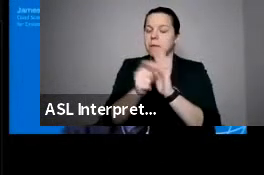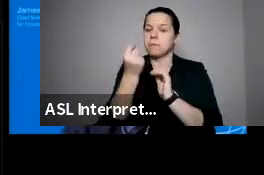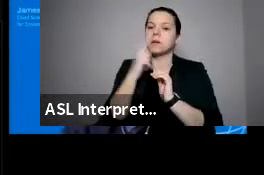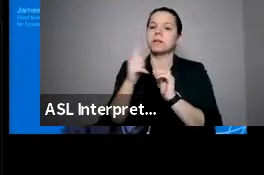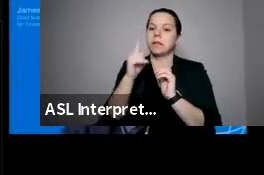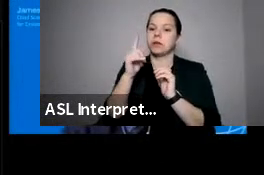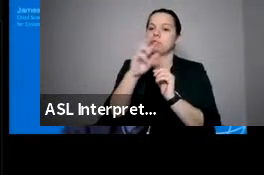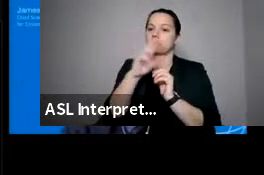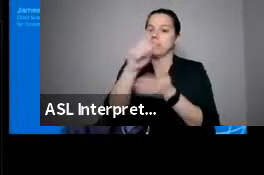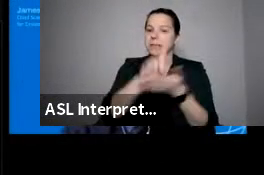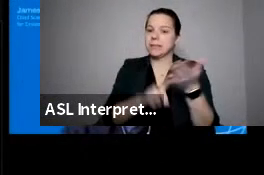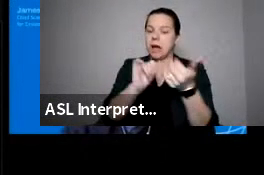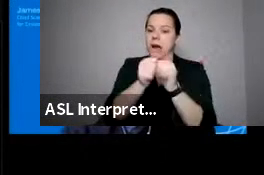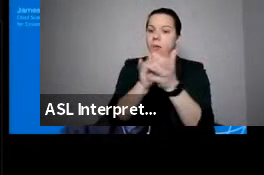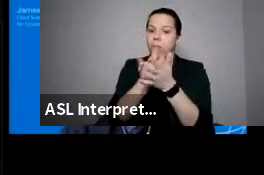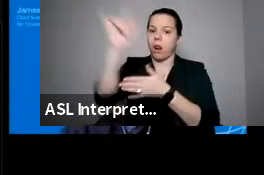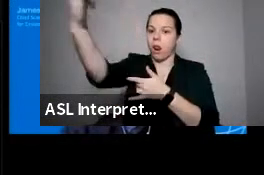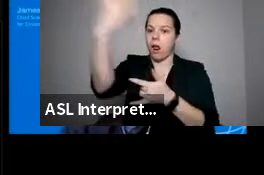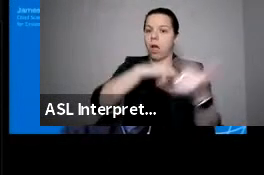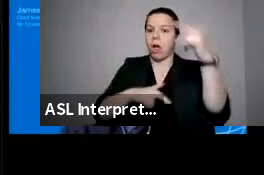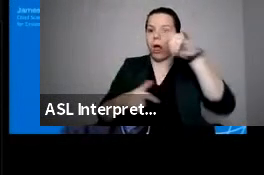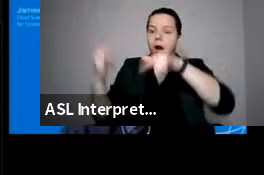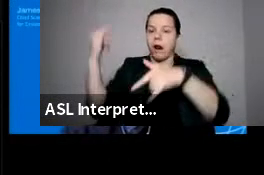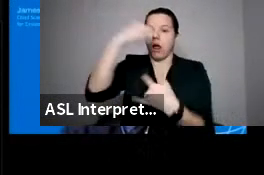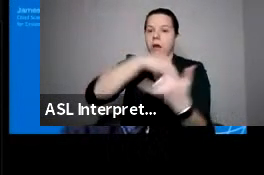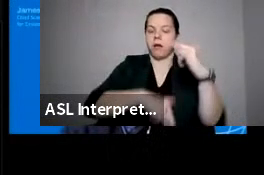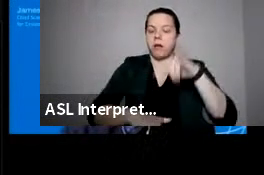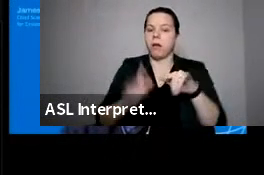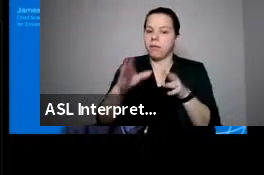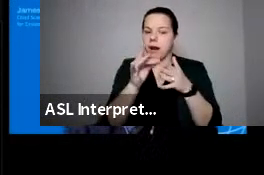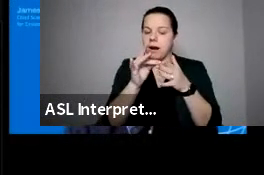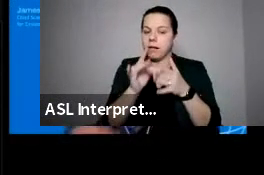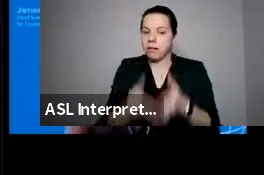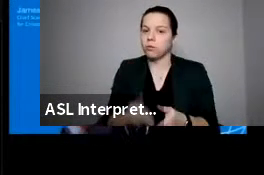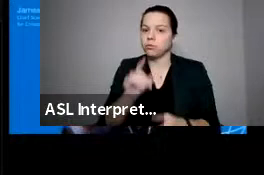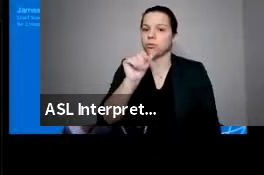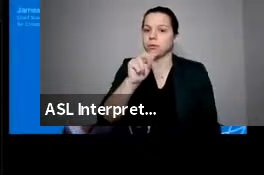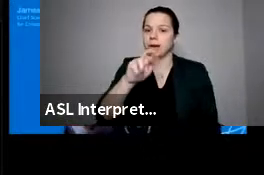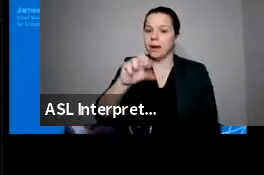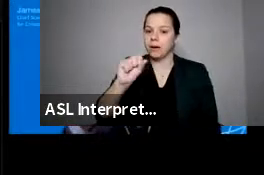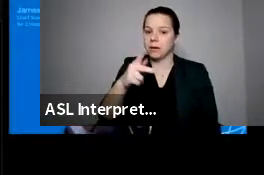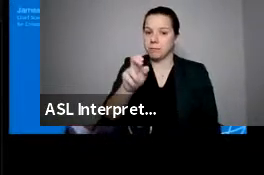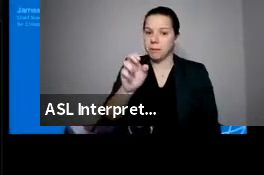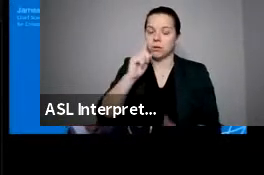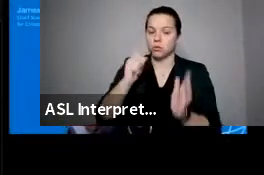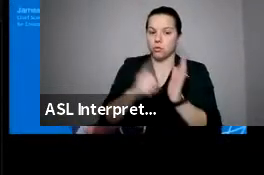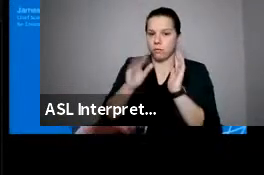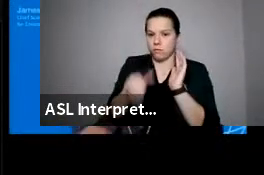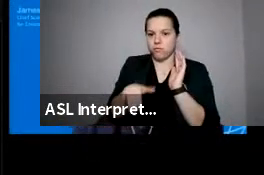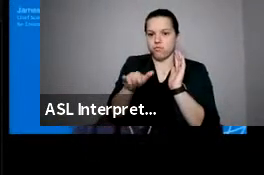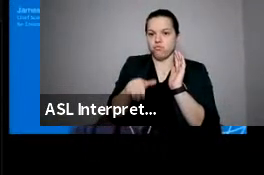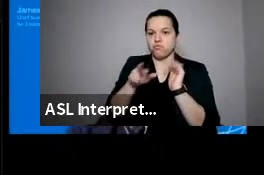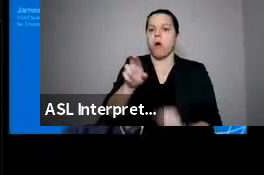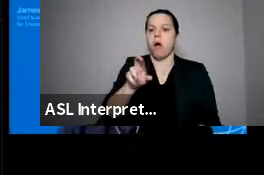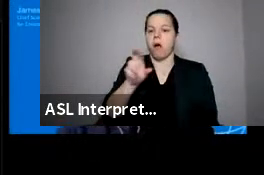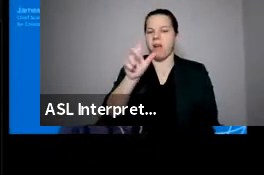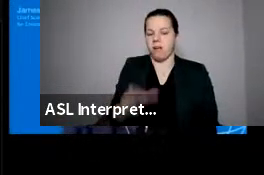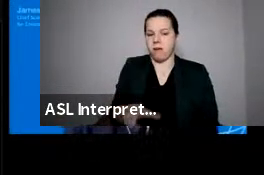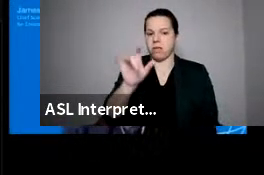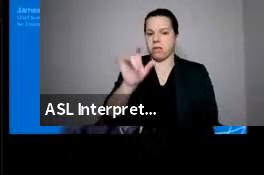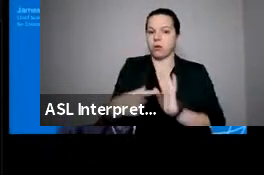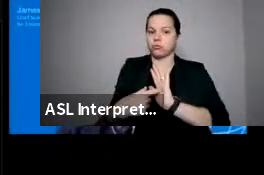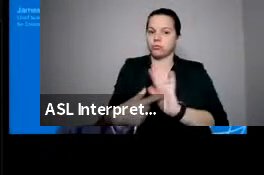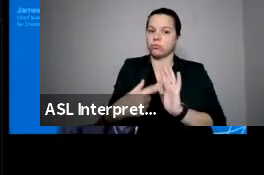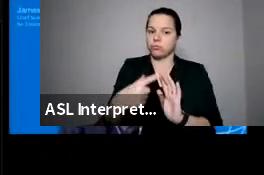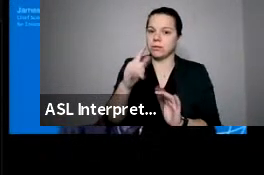the Boston area that have led to the airspace that you see on the lower right-hand side with departures